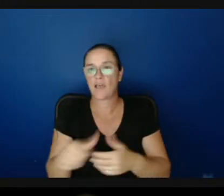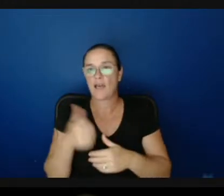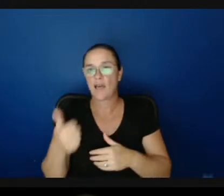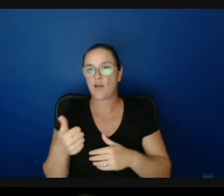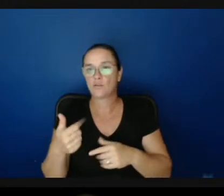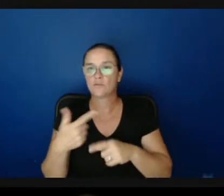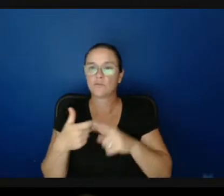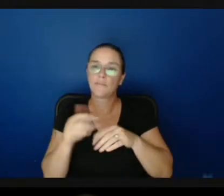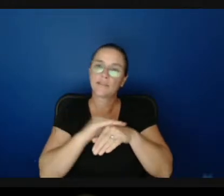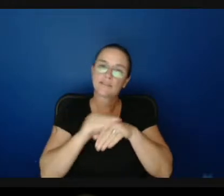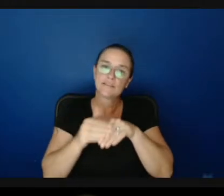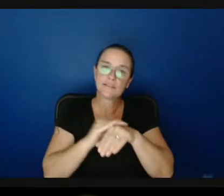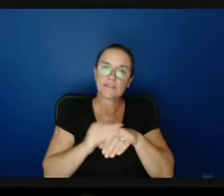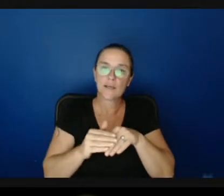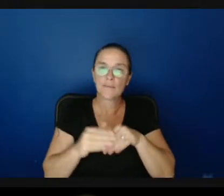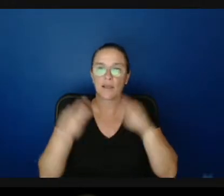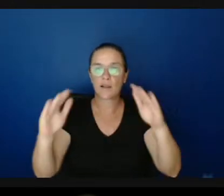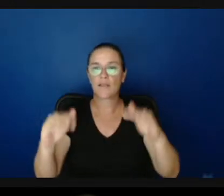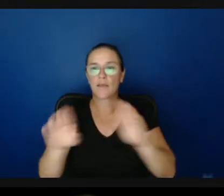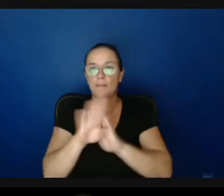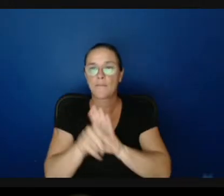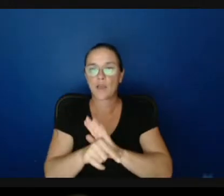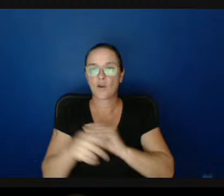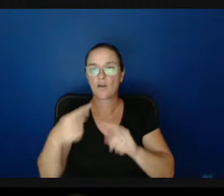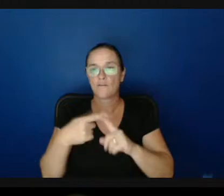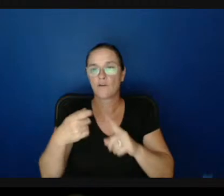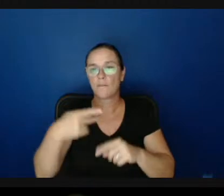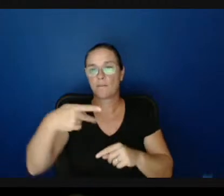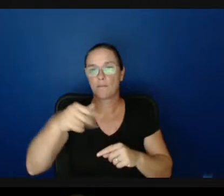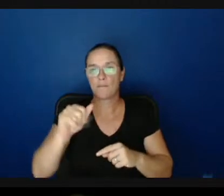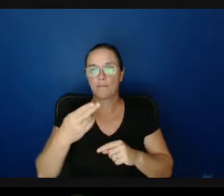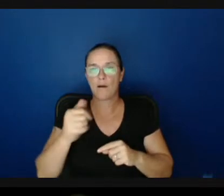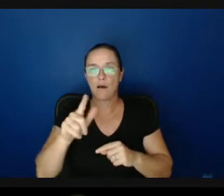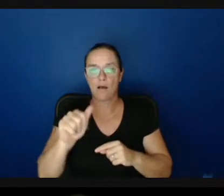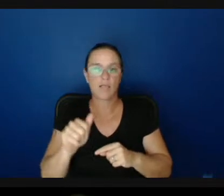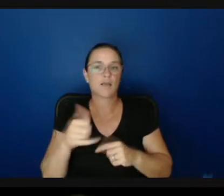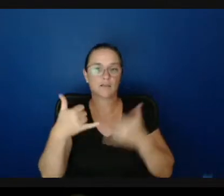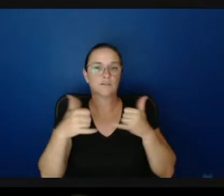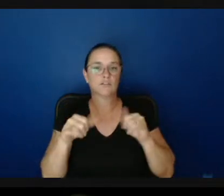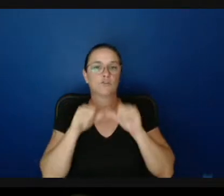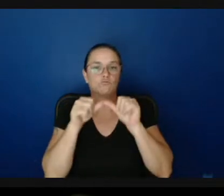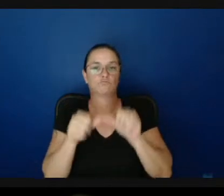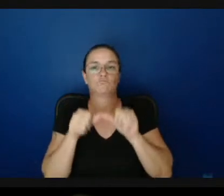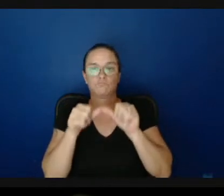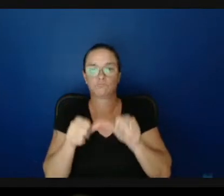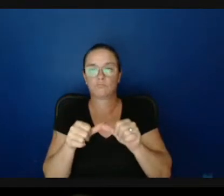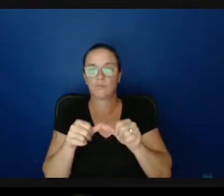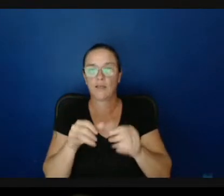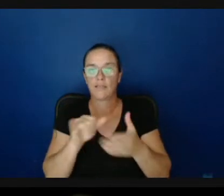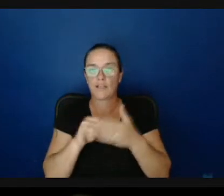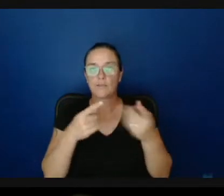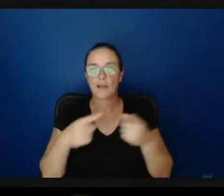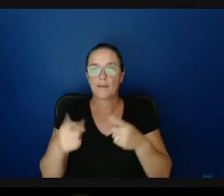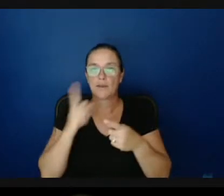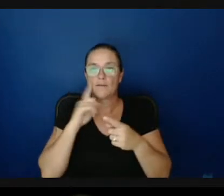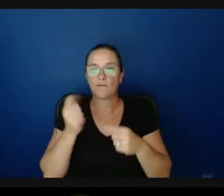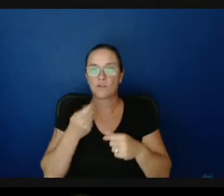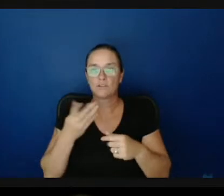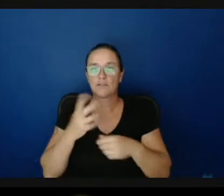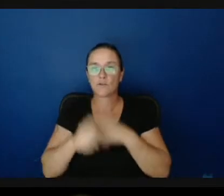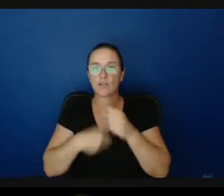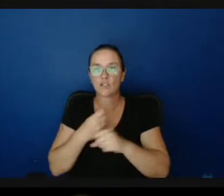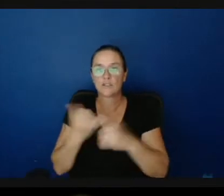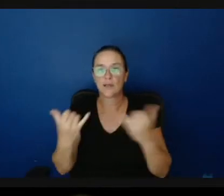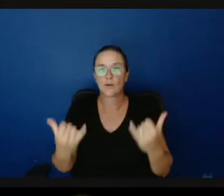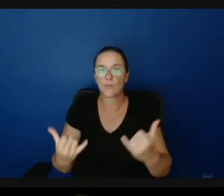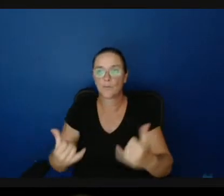south flank here, with a little bit of background by Pahala as well, still ongoing, as has been the case for several years now. So